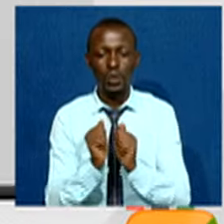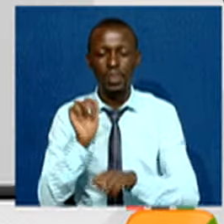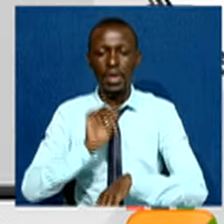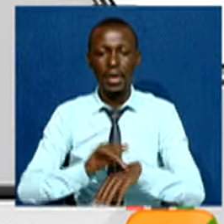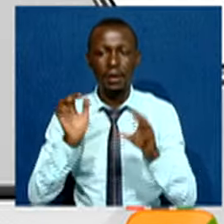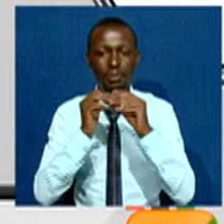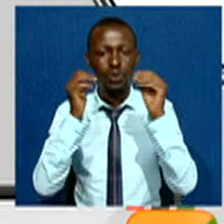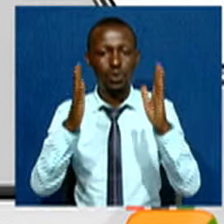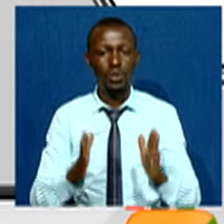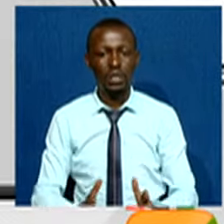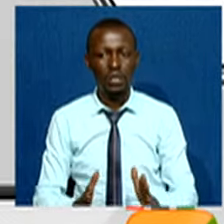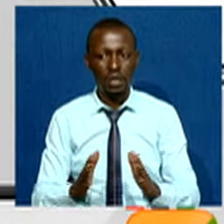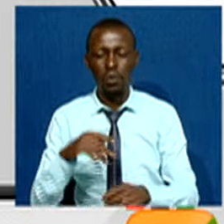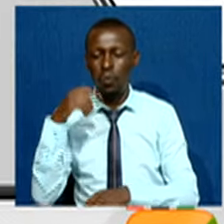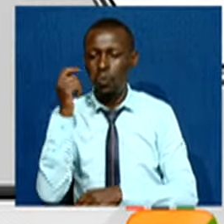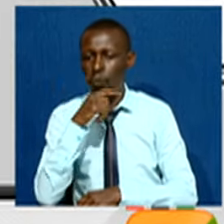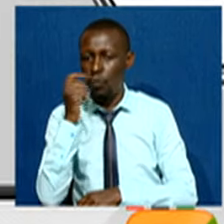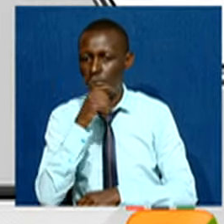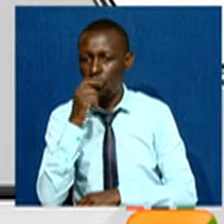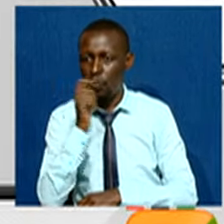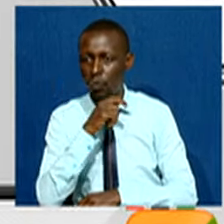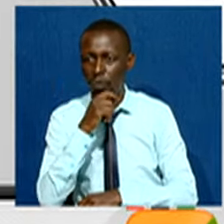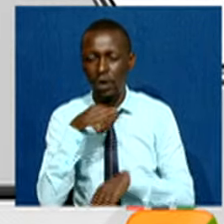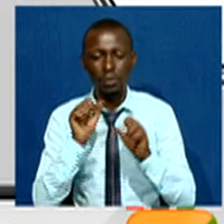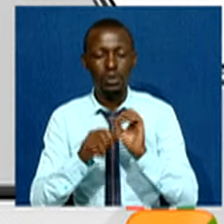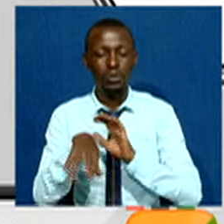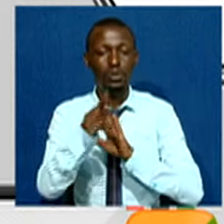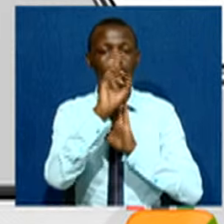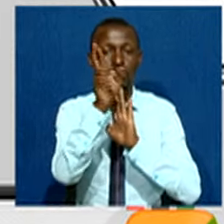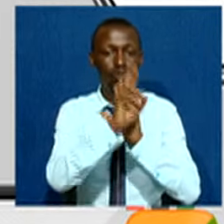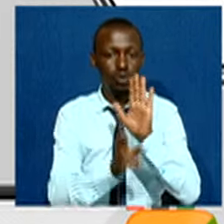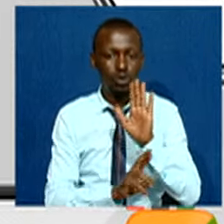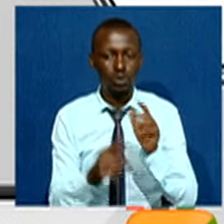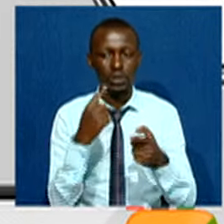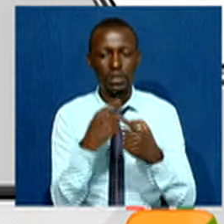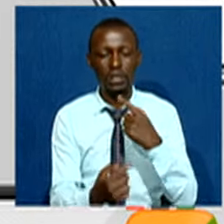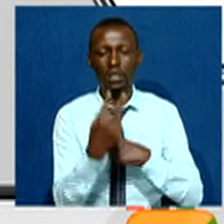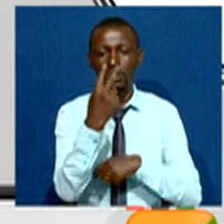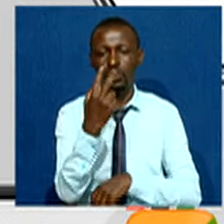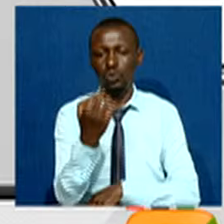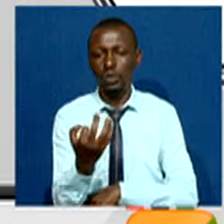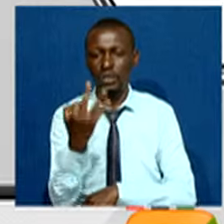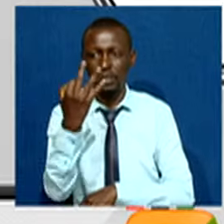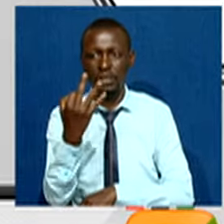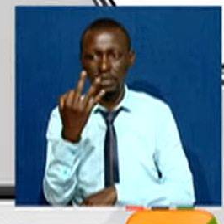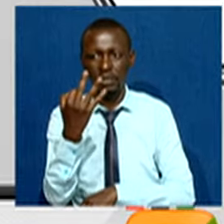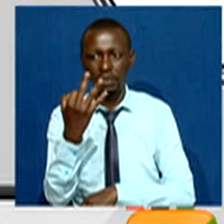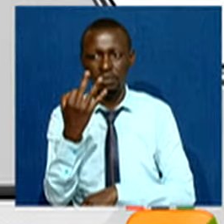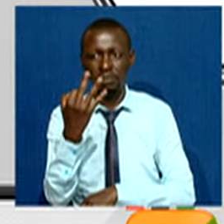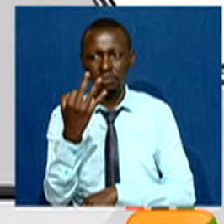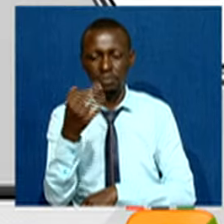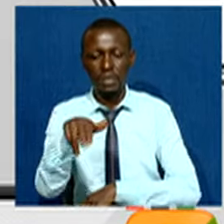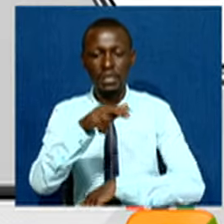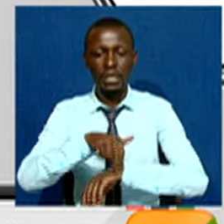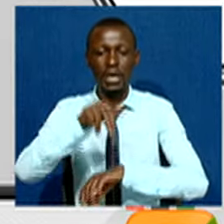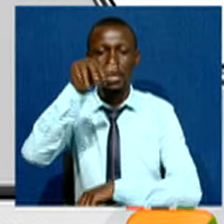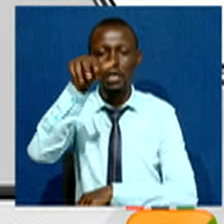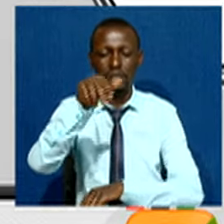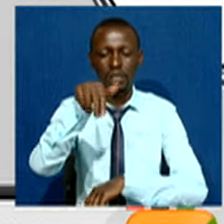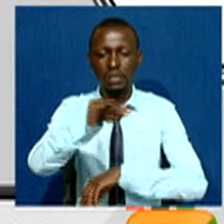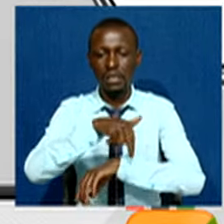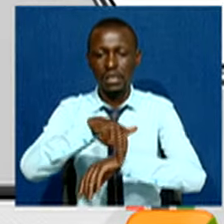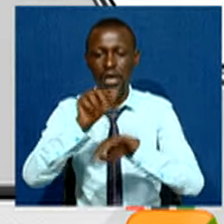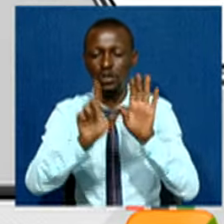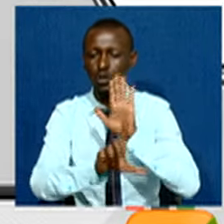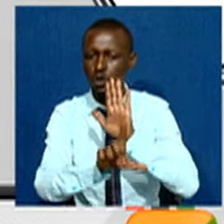the Crops Act 2013 and MIRA Regulations 2023 as recognition by national laws, which could not